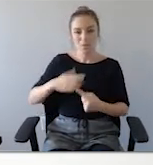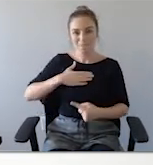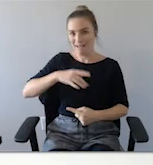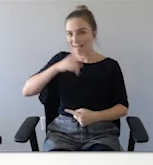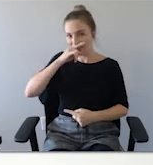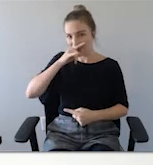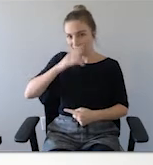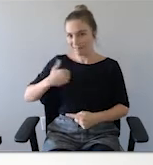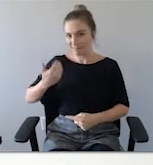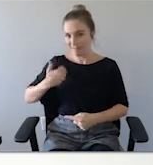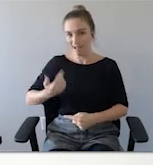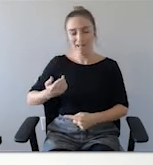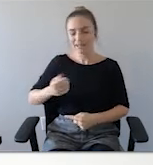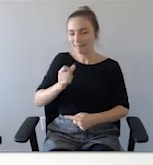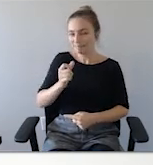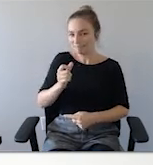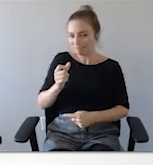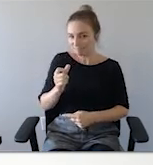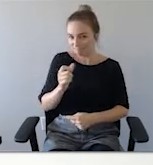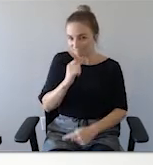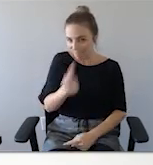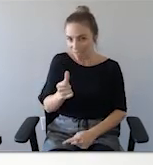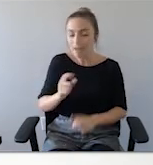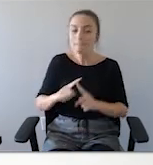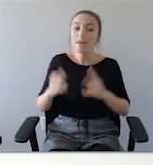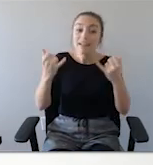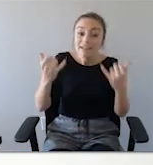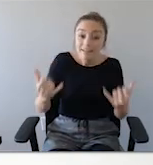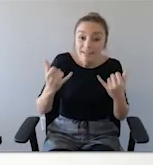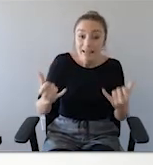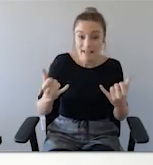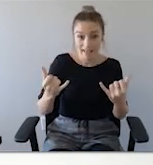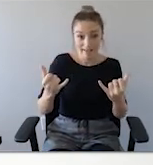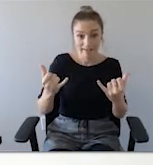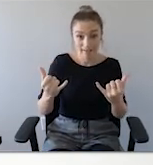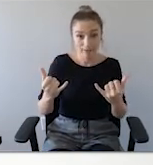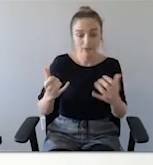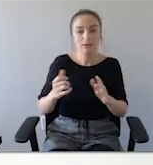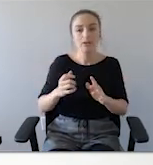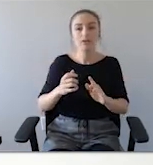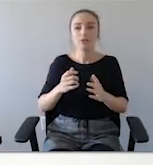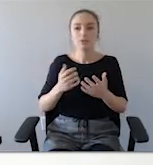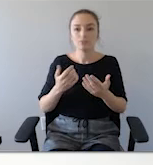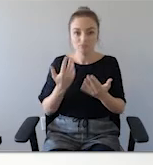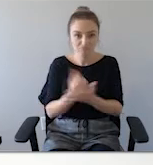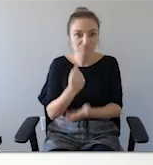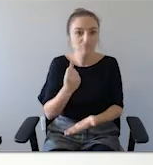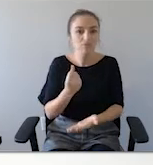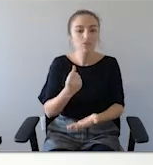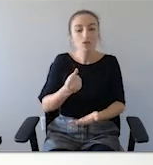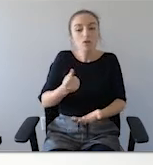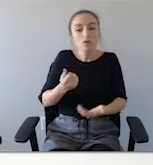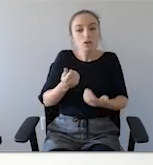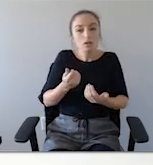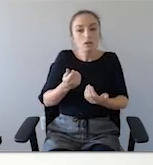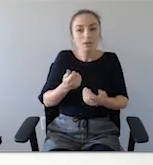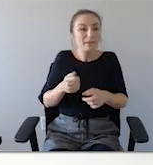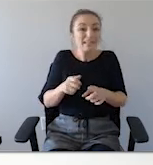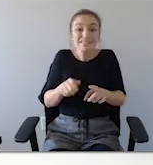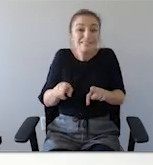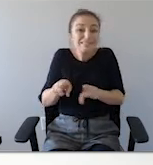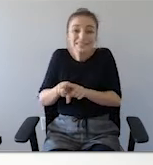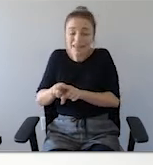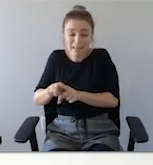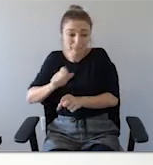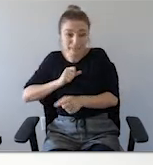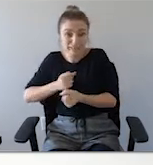it. I would say to them, I want to get the IEP, because even as an advocate, because I started advocating when he was